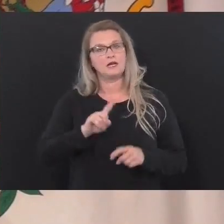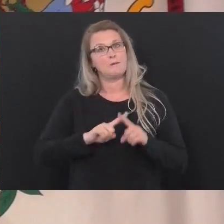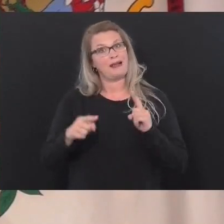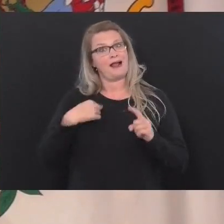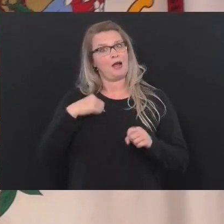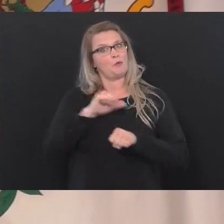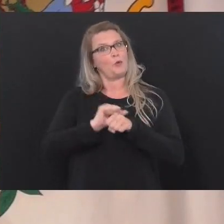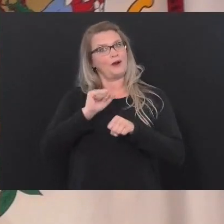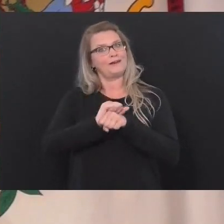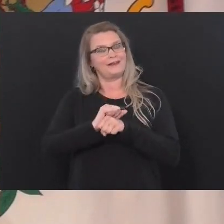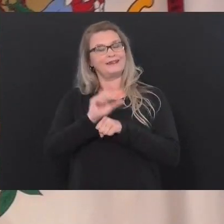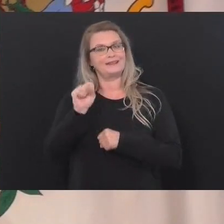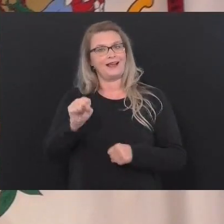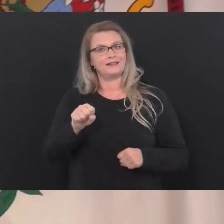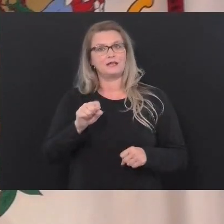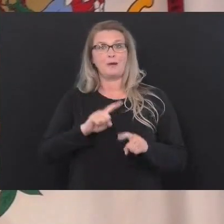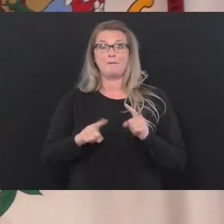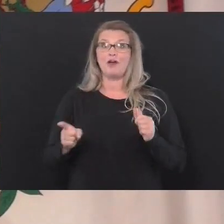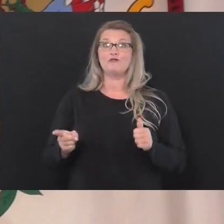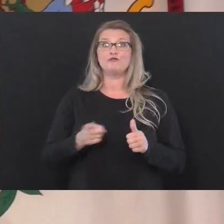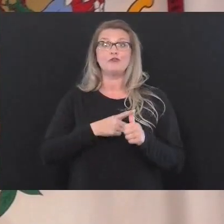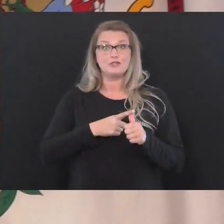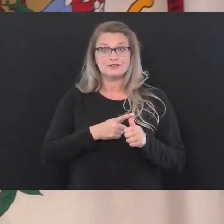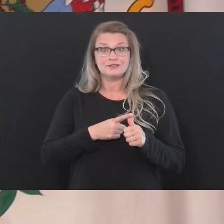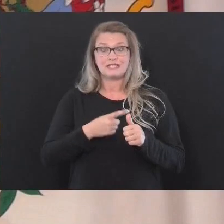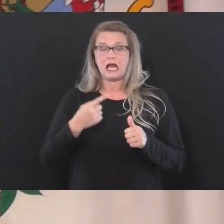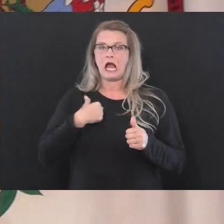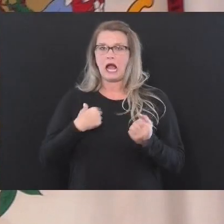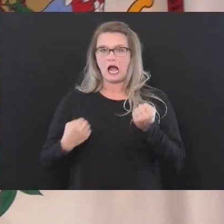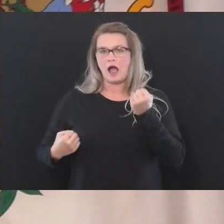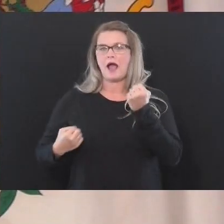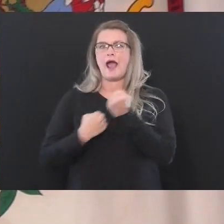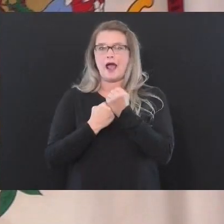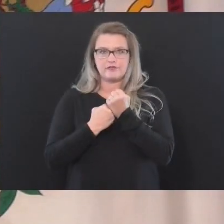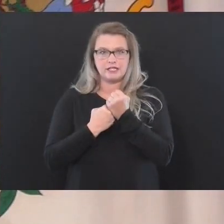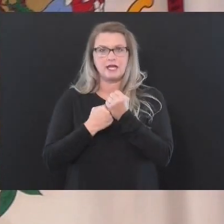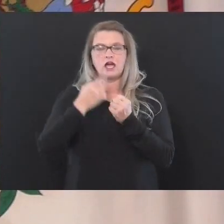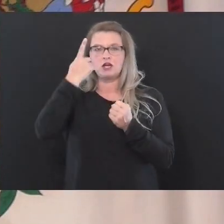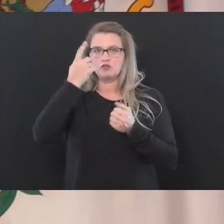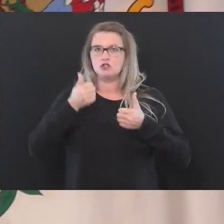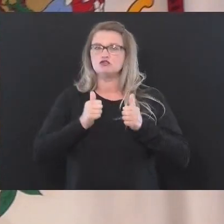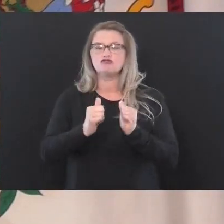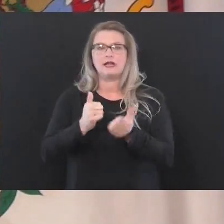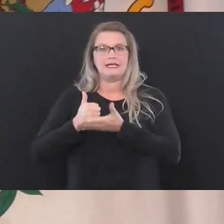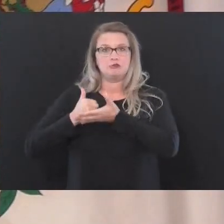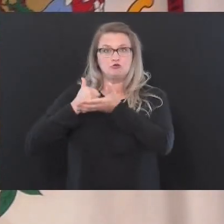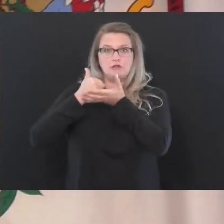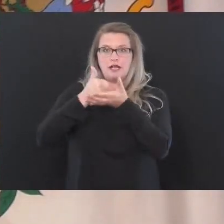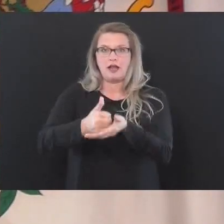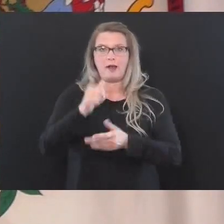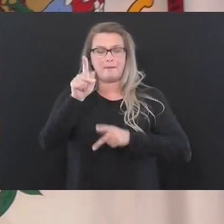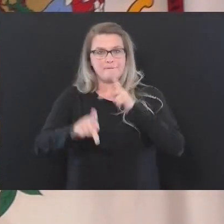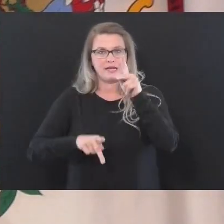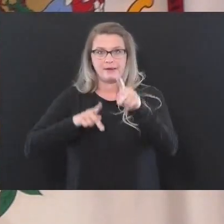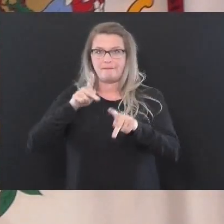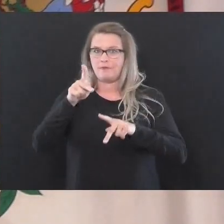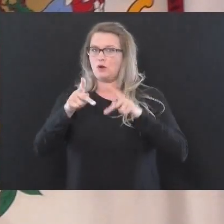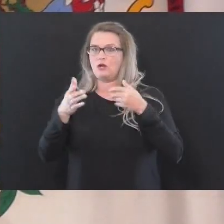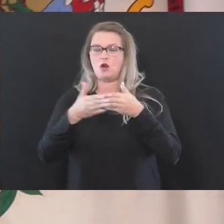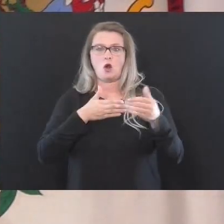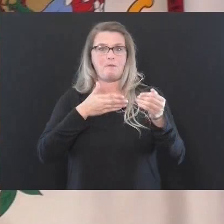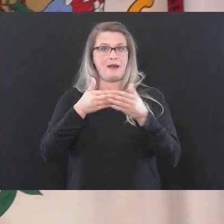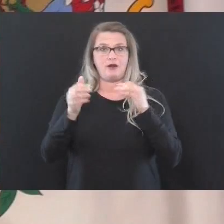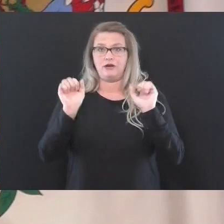would say, first and foremost, I am an advocate to try to help these people any way and every way we